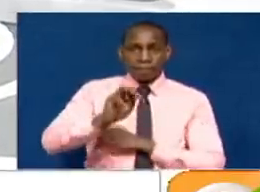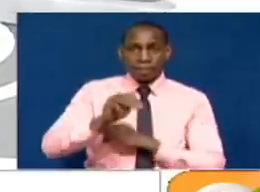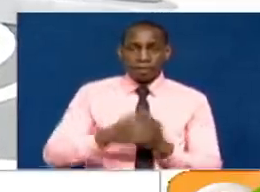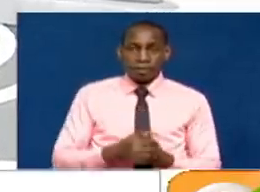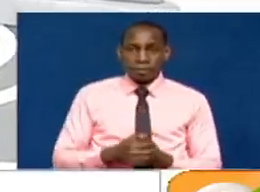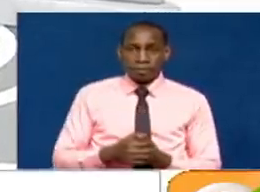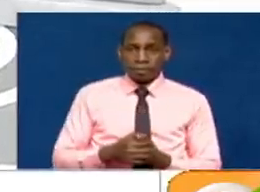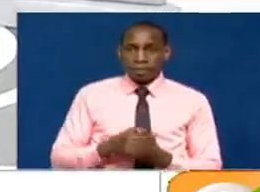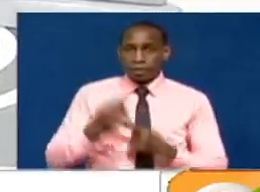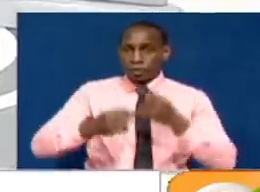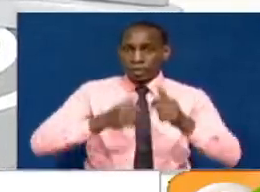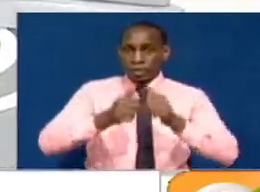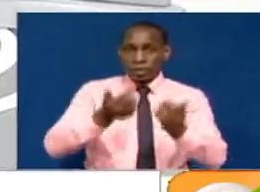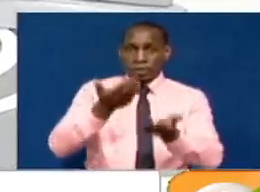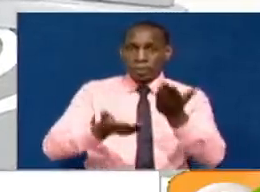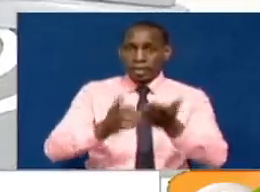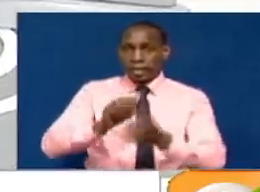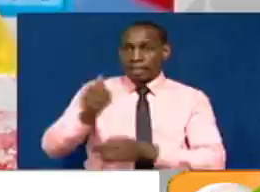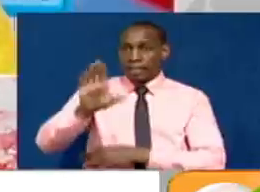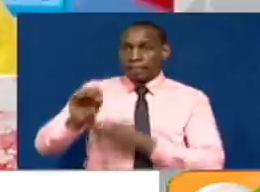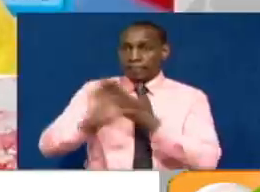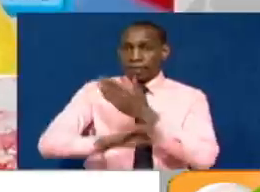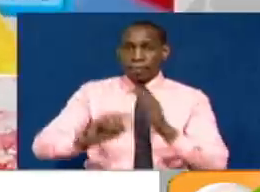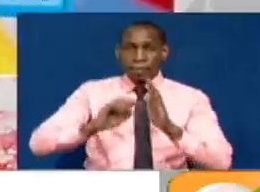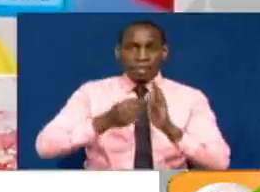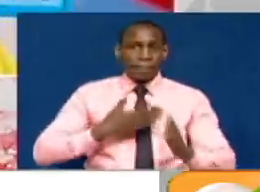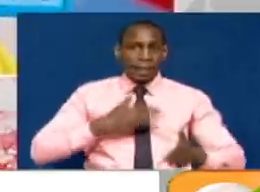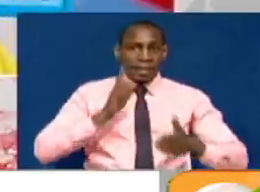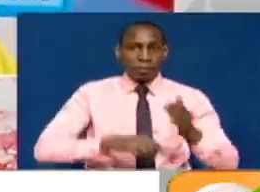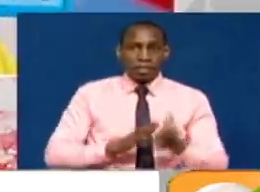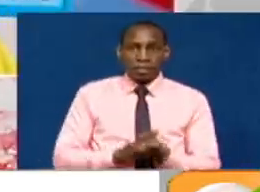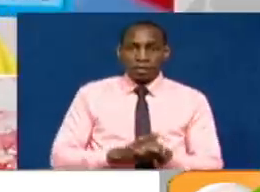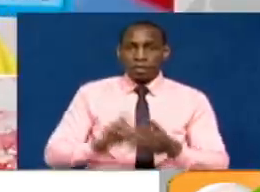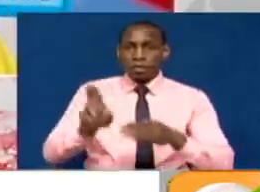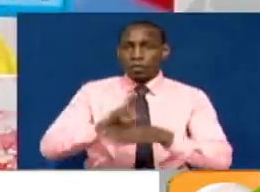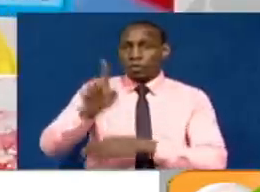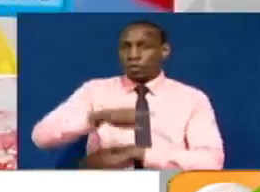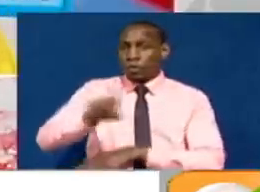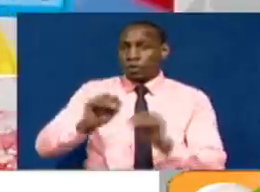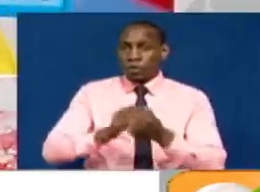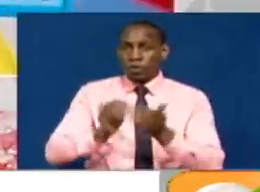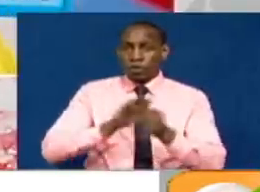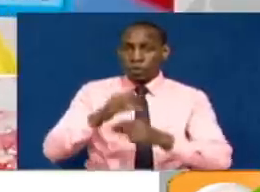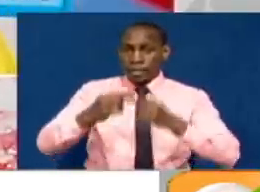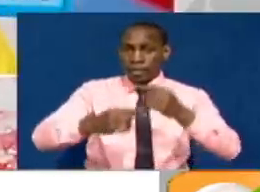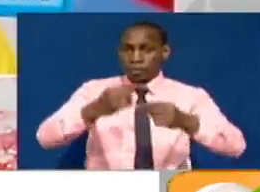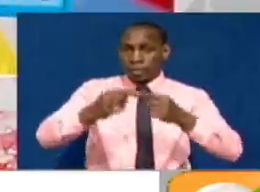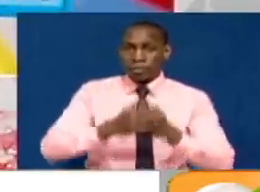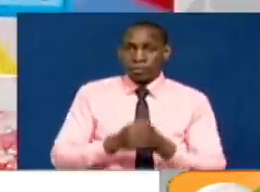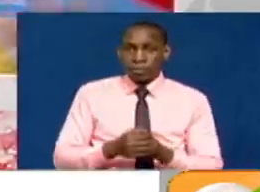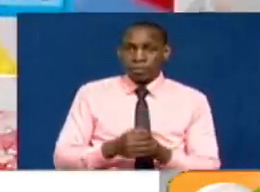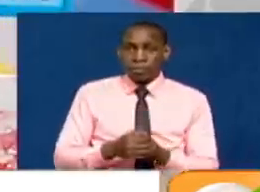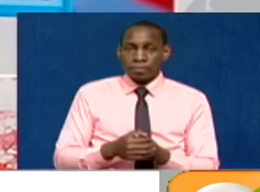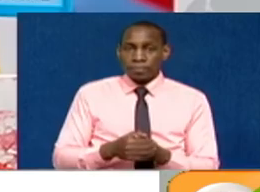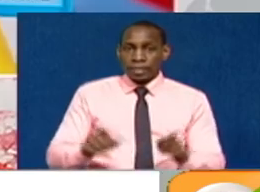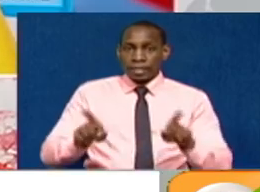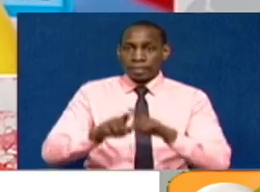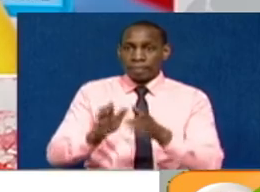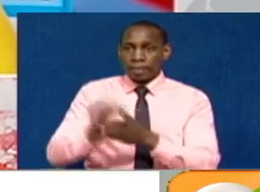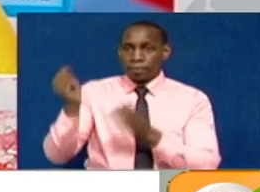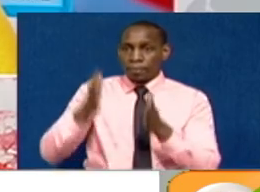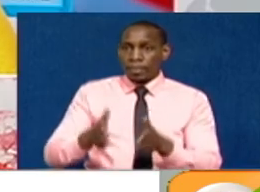quite far. We're doing okay compared to other African countries. But my point is this: let's not misuse this. Yeah. COVID-19 is still here. Let's not have complacencies. Let's not